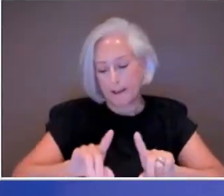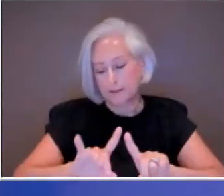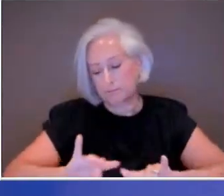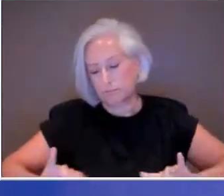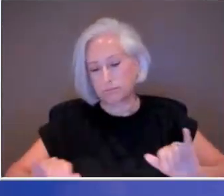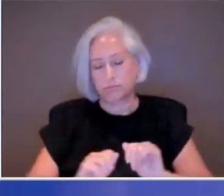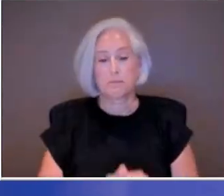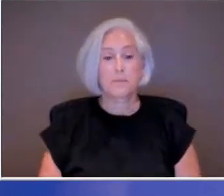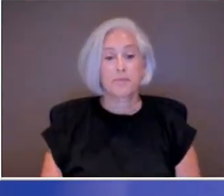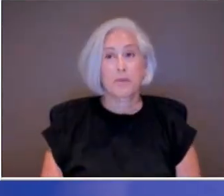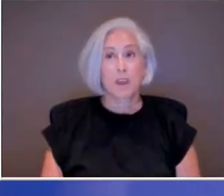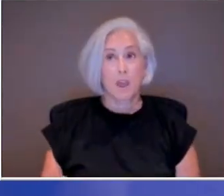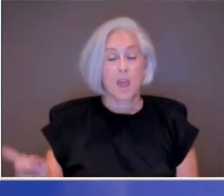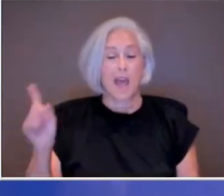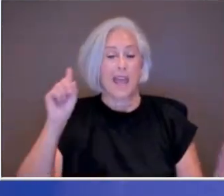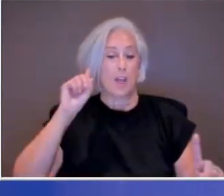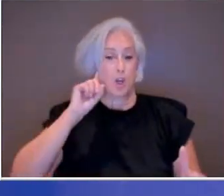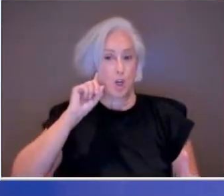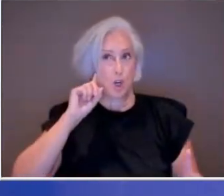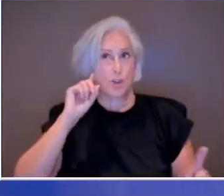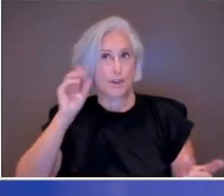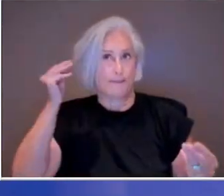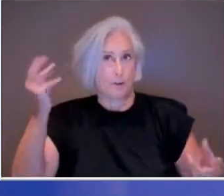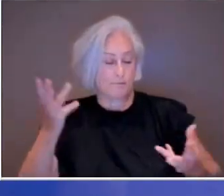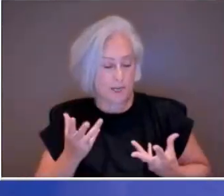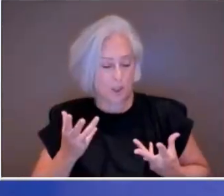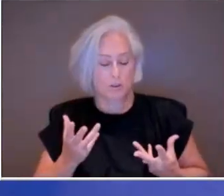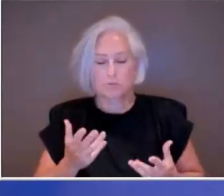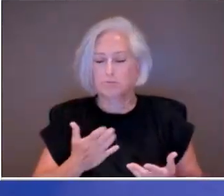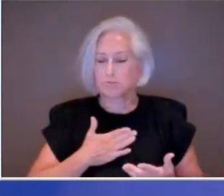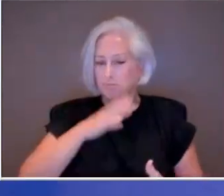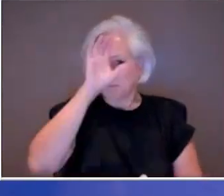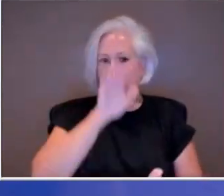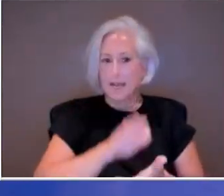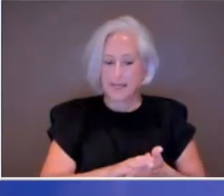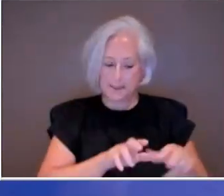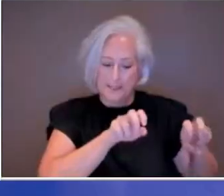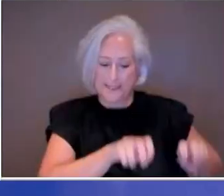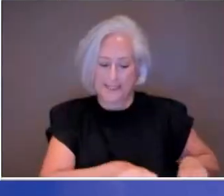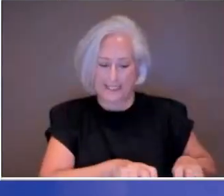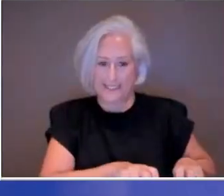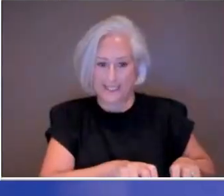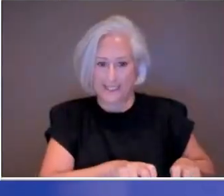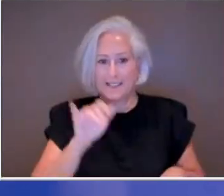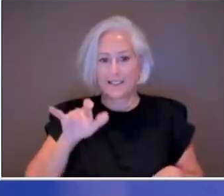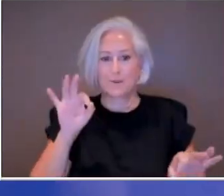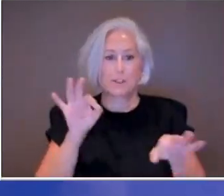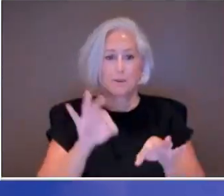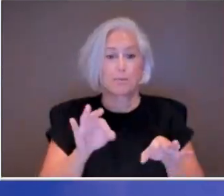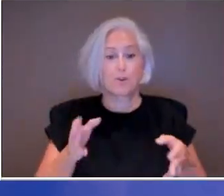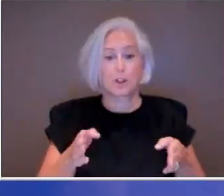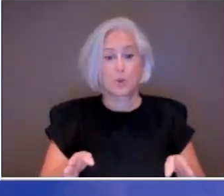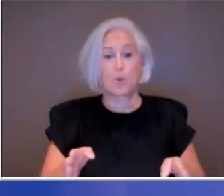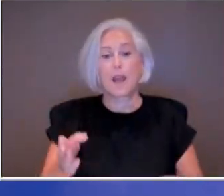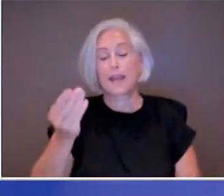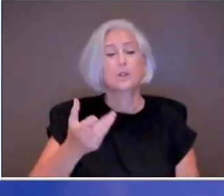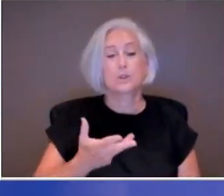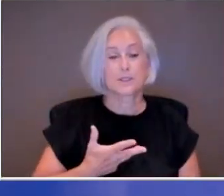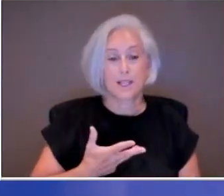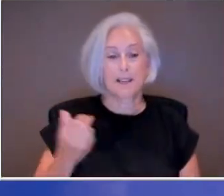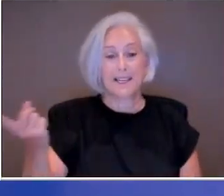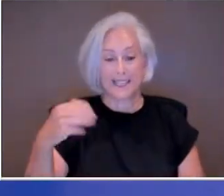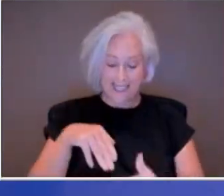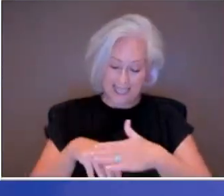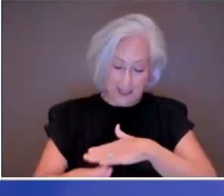and I was sitting with my husband, was the absolute perfect way to hear it. Because he walked in, he's energetic, he's a